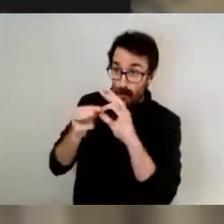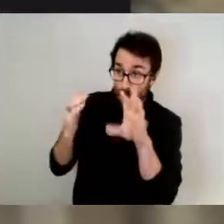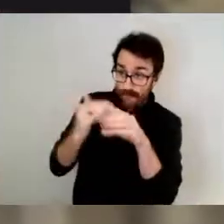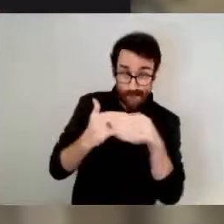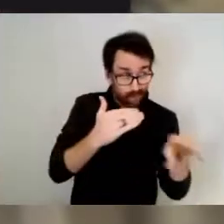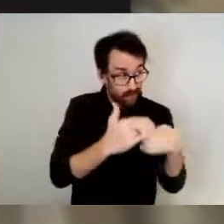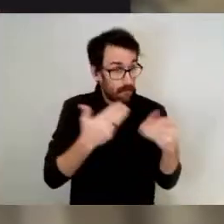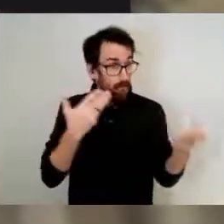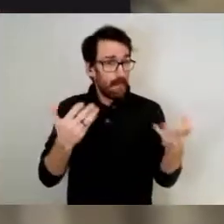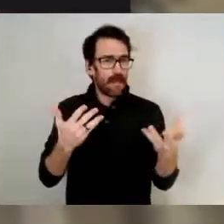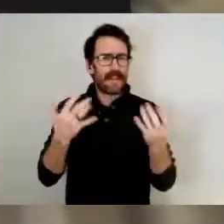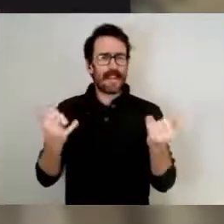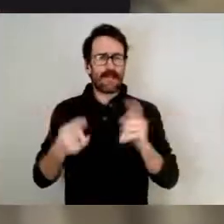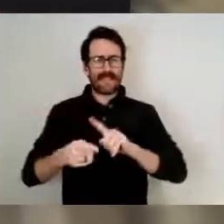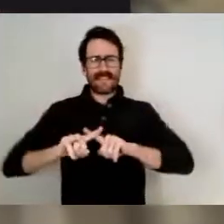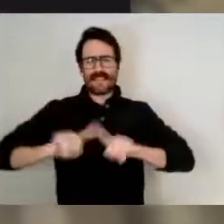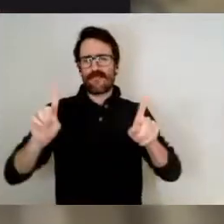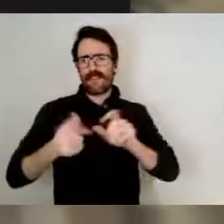Thanks so much.